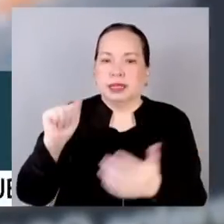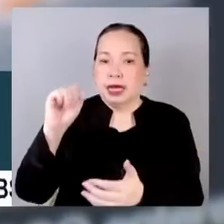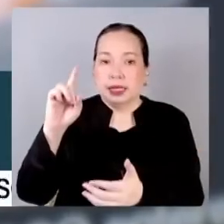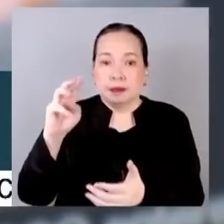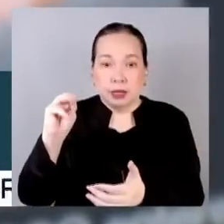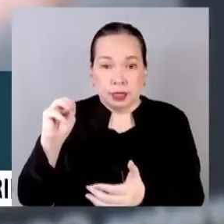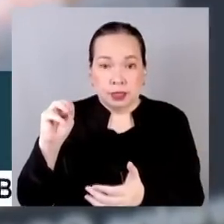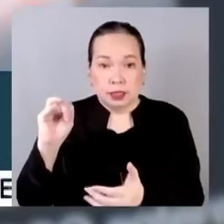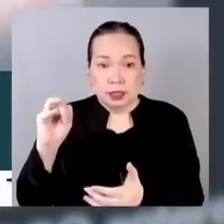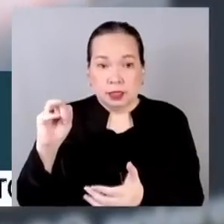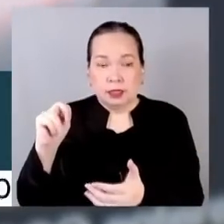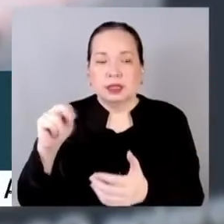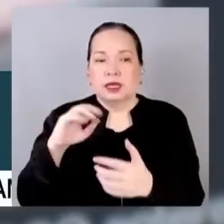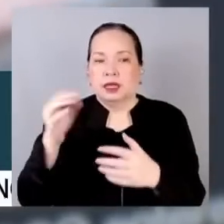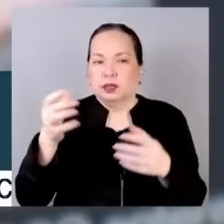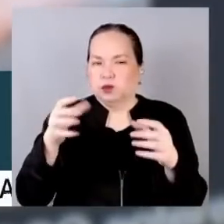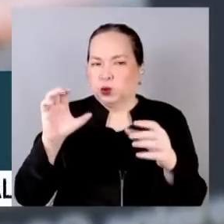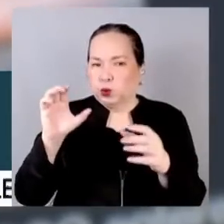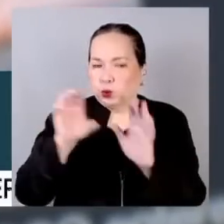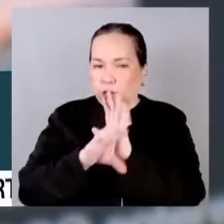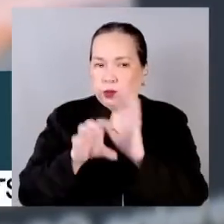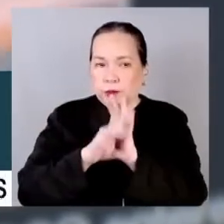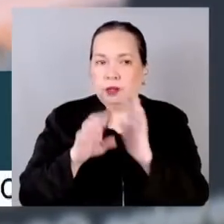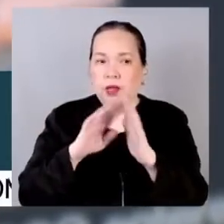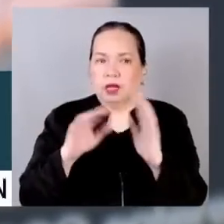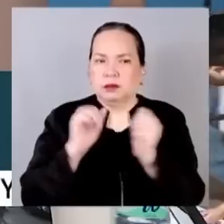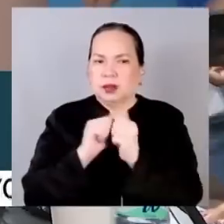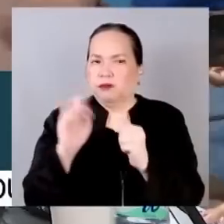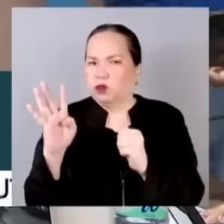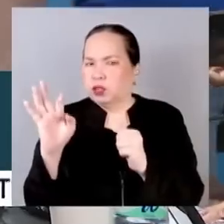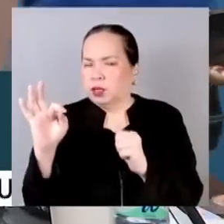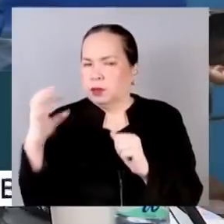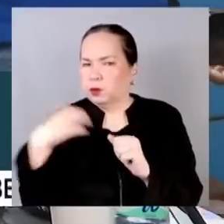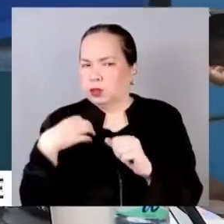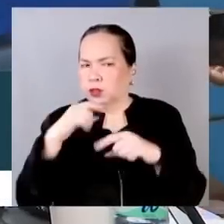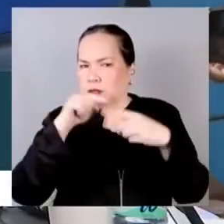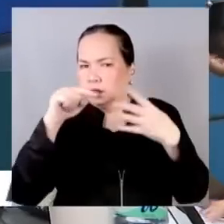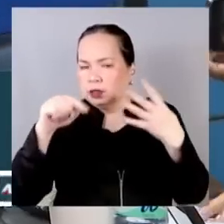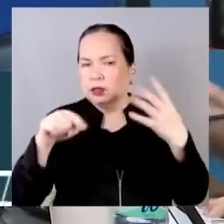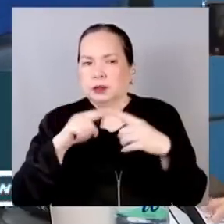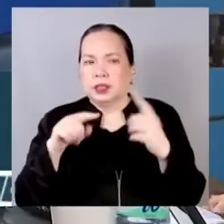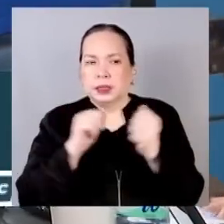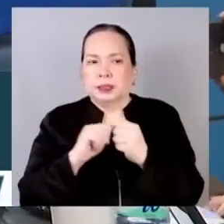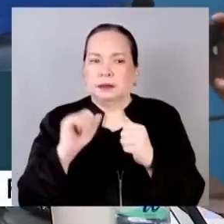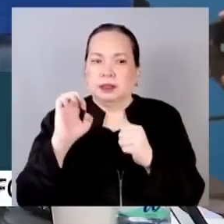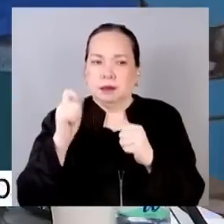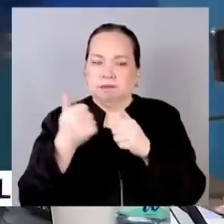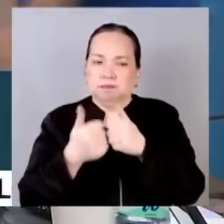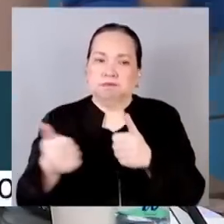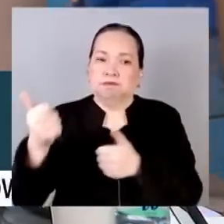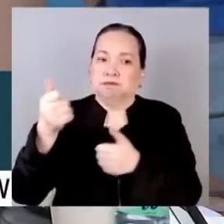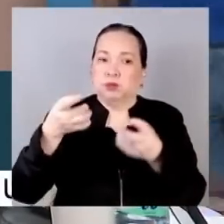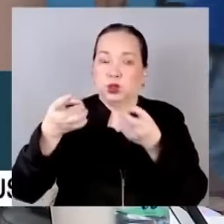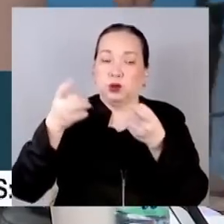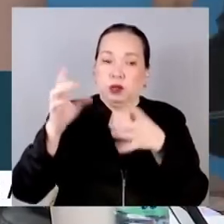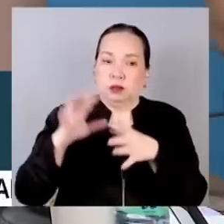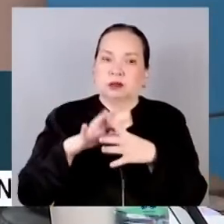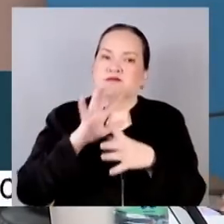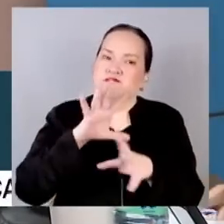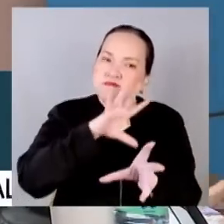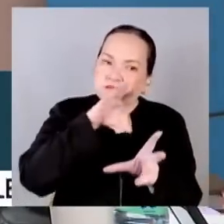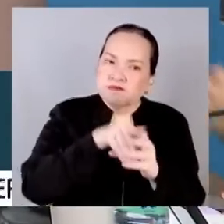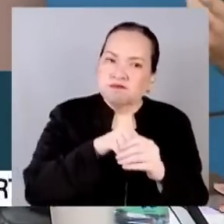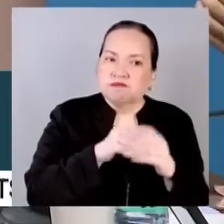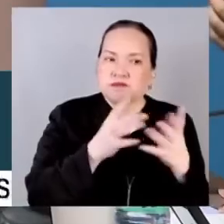including former Police Drug Enforcement Group Director Brigadier General Narciso Domingo, for their parts in the operation. The PNP